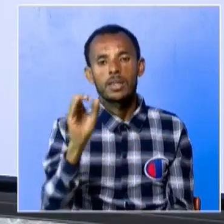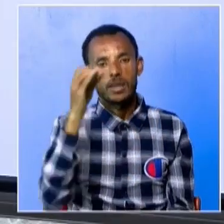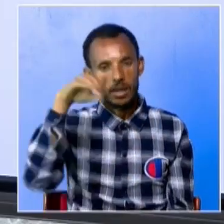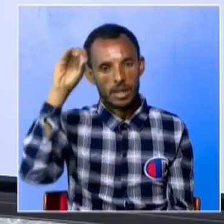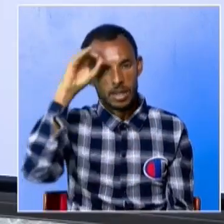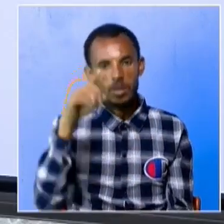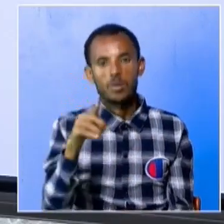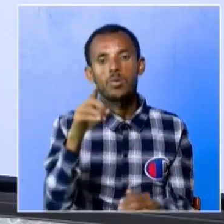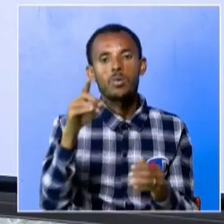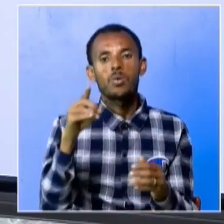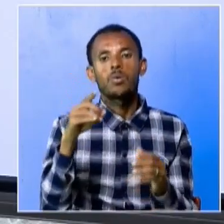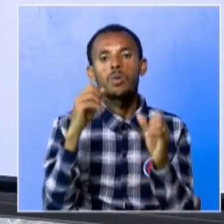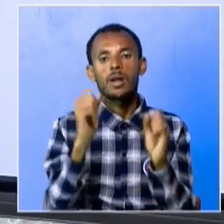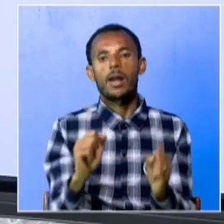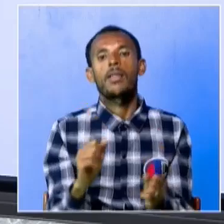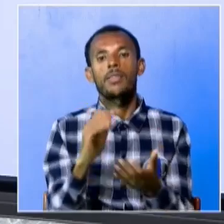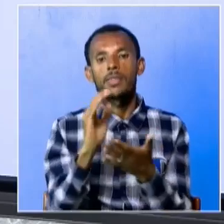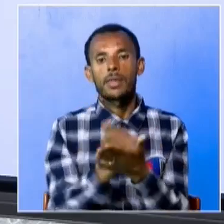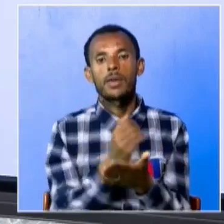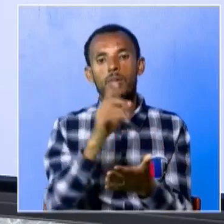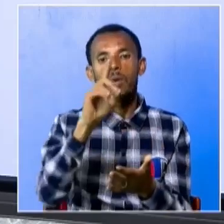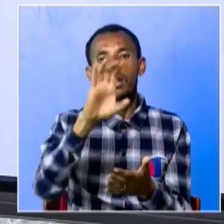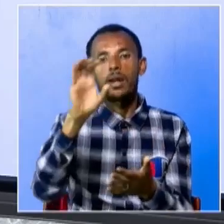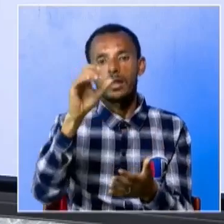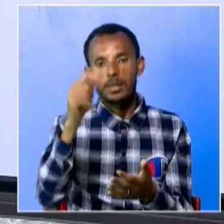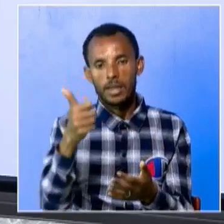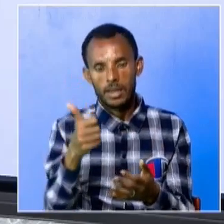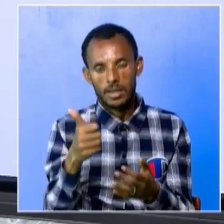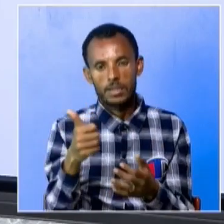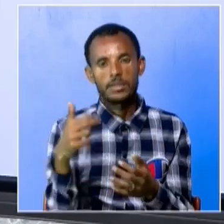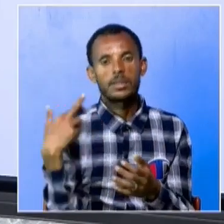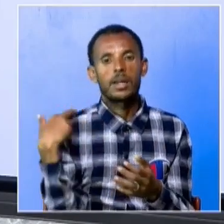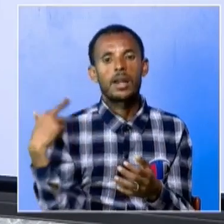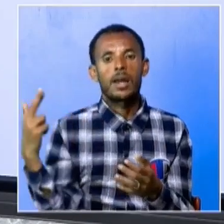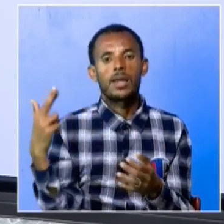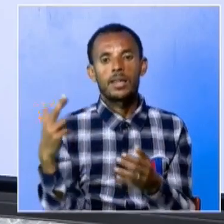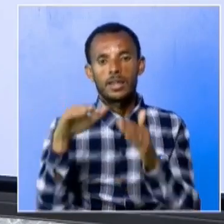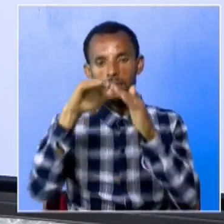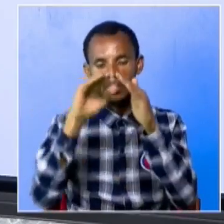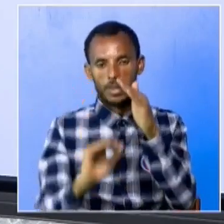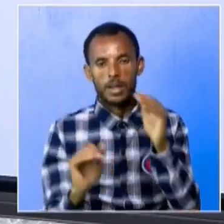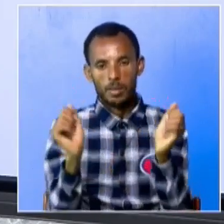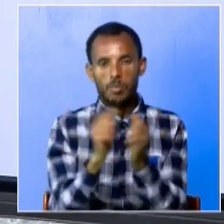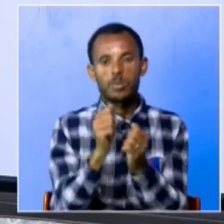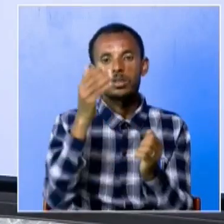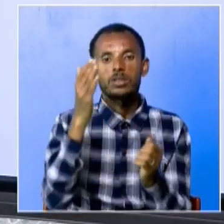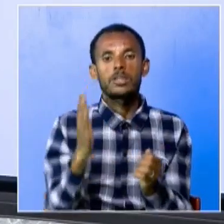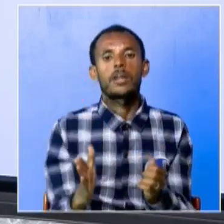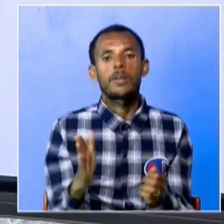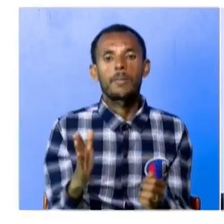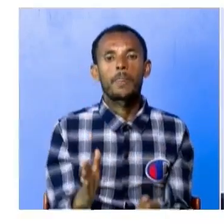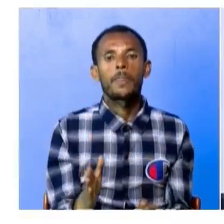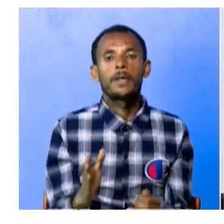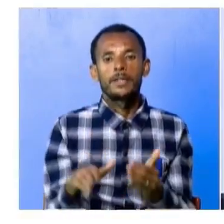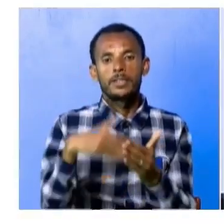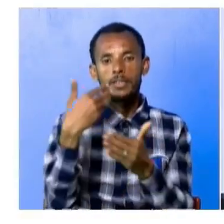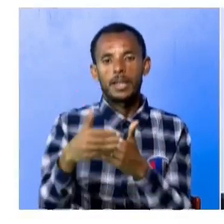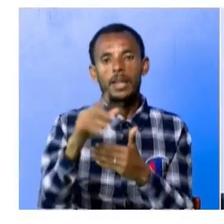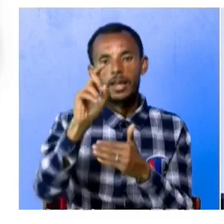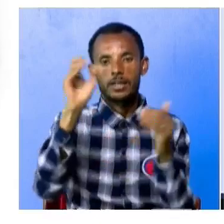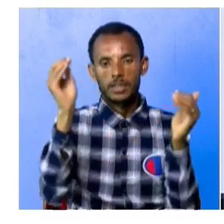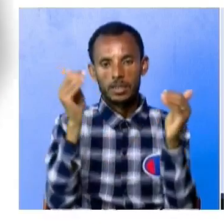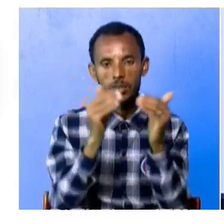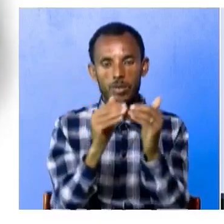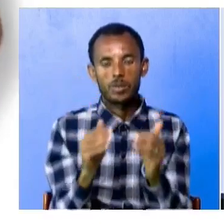you can take 110 to the right or subtract both sides 110 degree. Then x